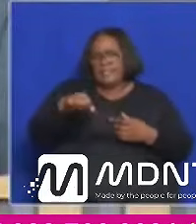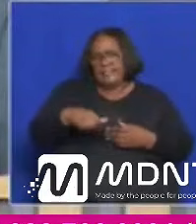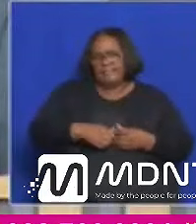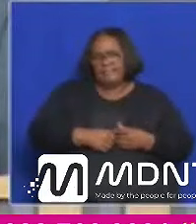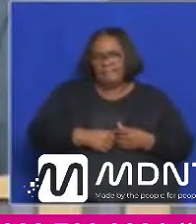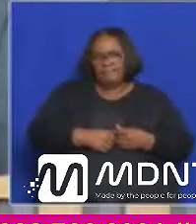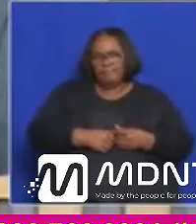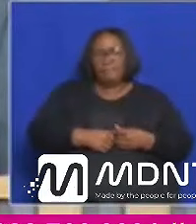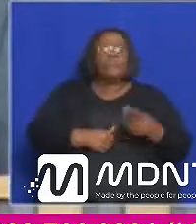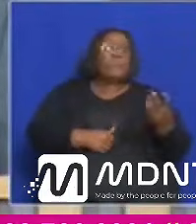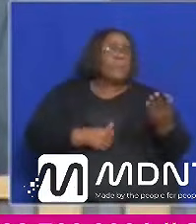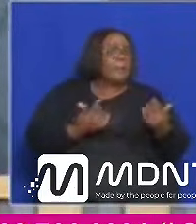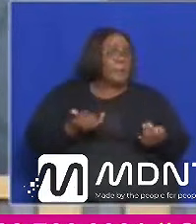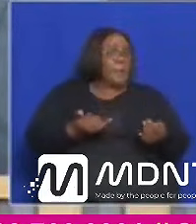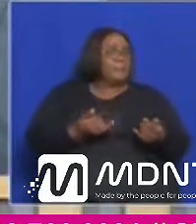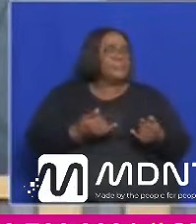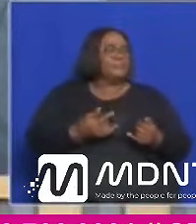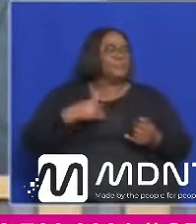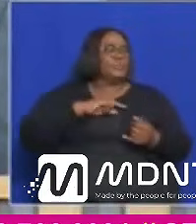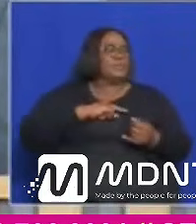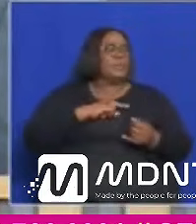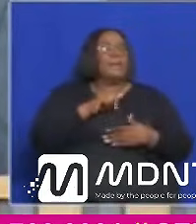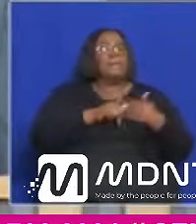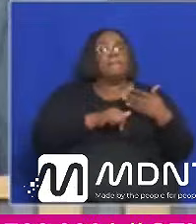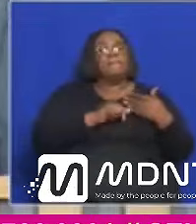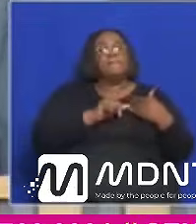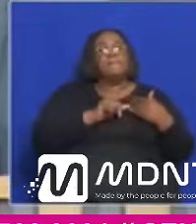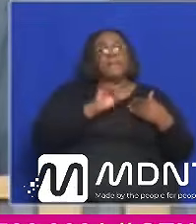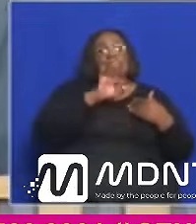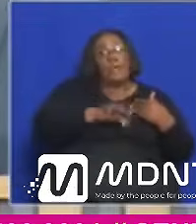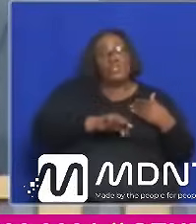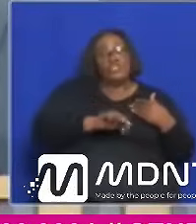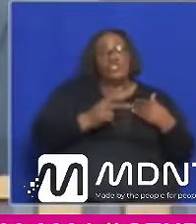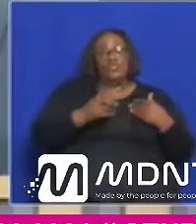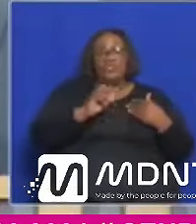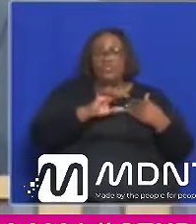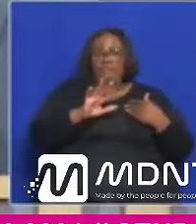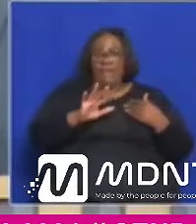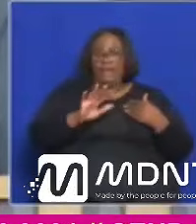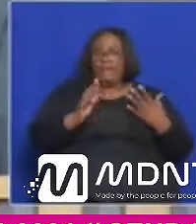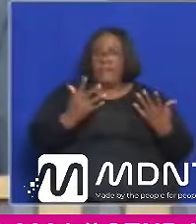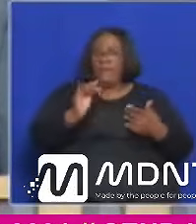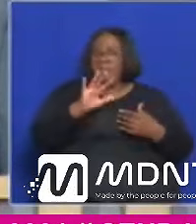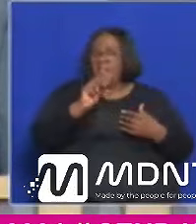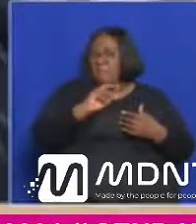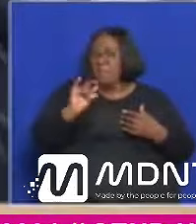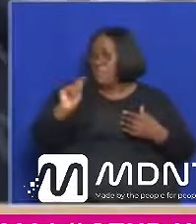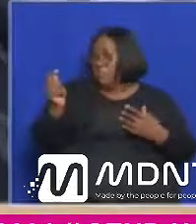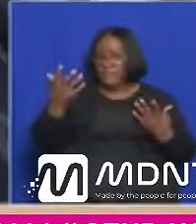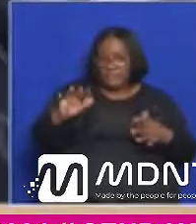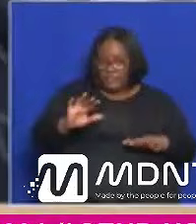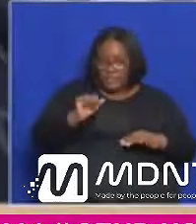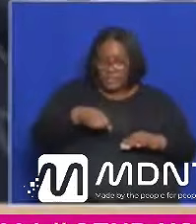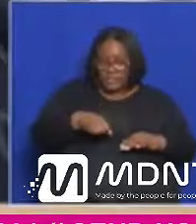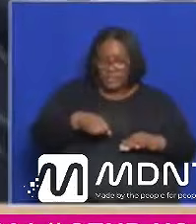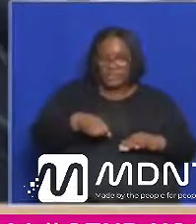we are in March 2025, if we have settled at least the principal amount of 5 million. Yes. So you did pay the interest